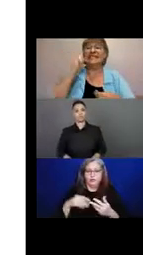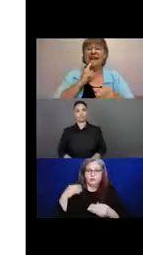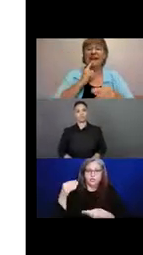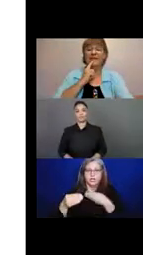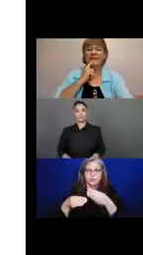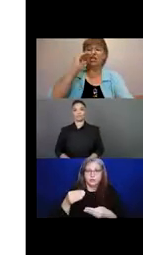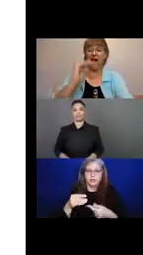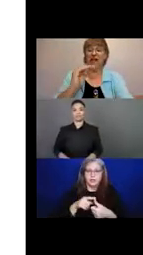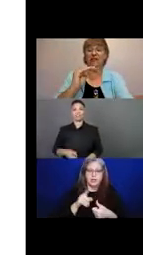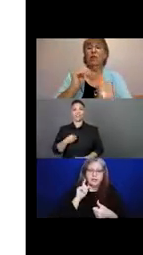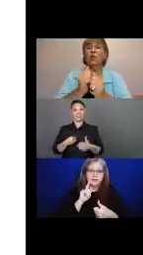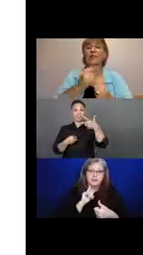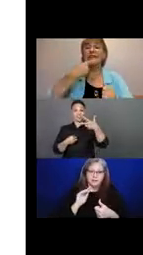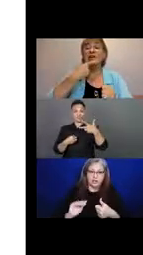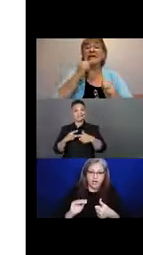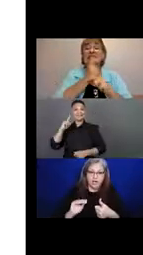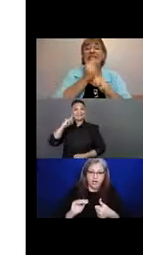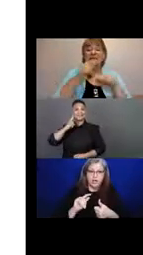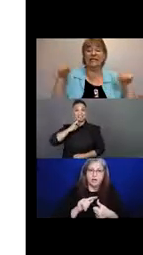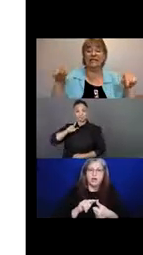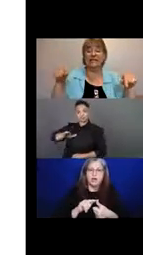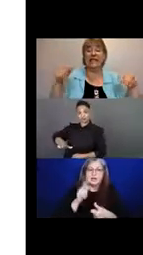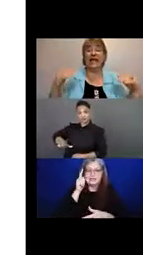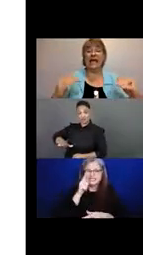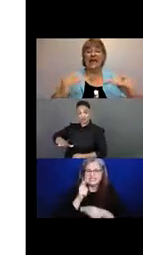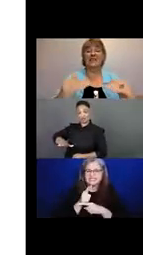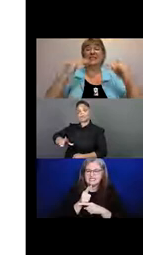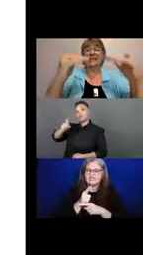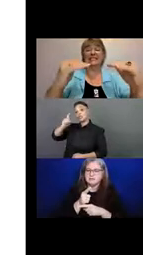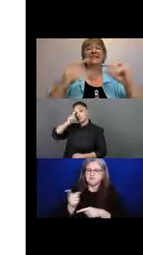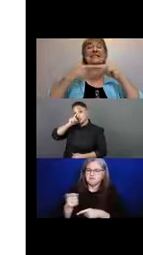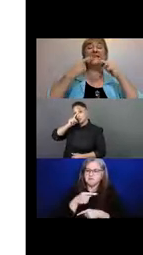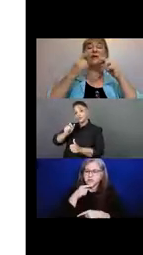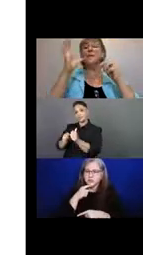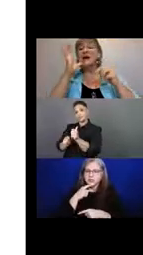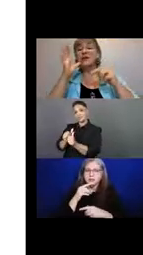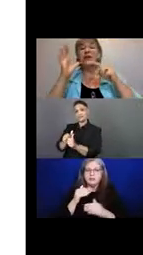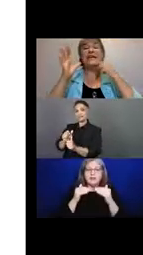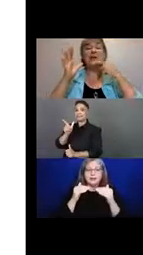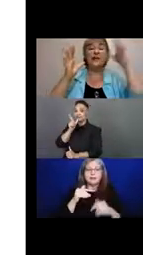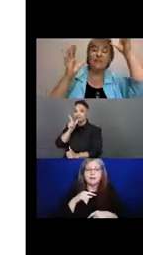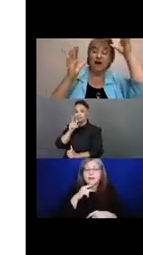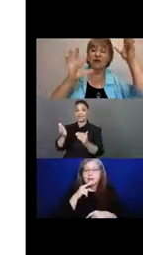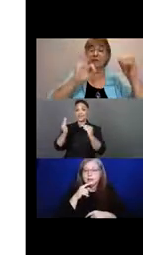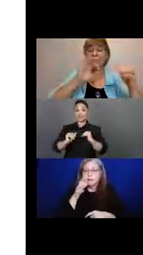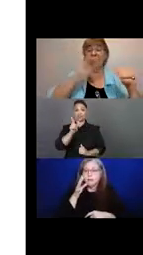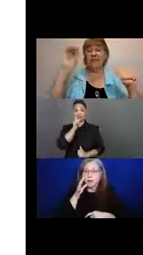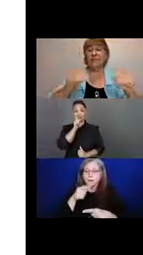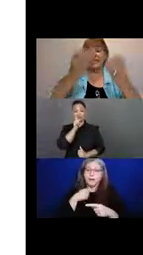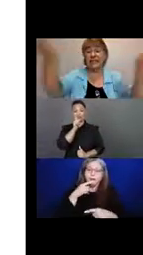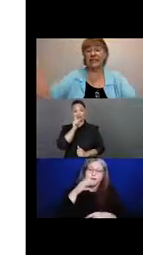have deaf child with hearing siblings. The next is a hearing mother, hearing father